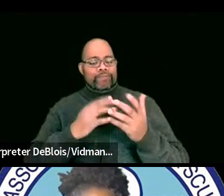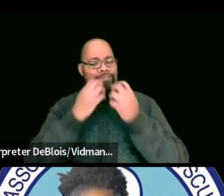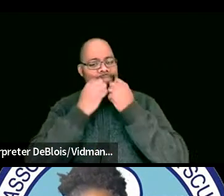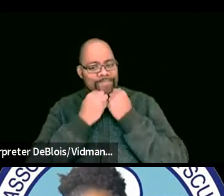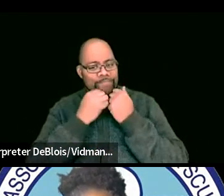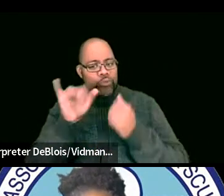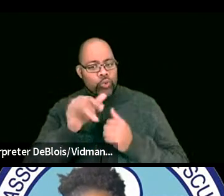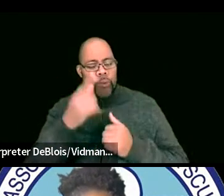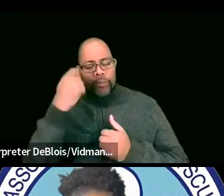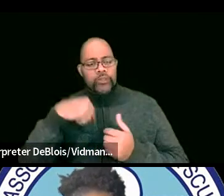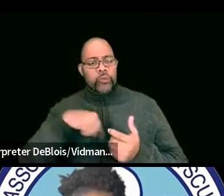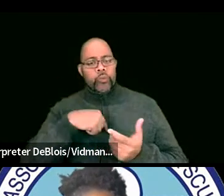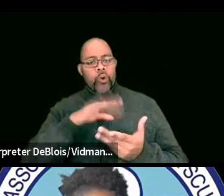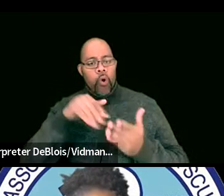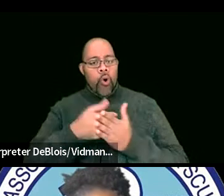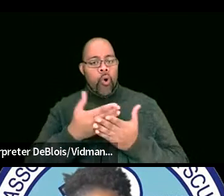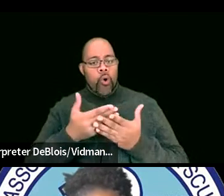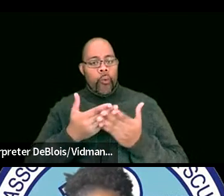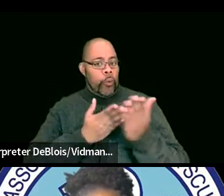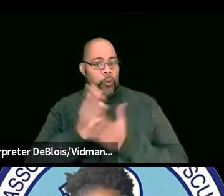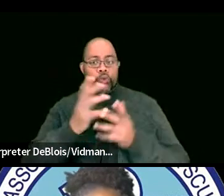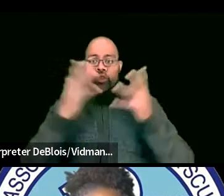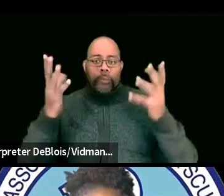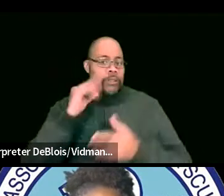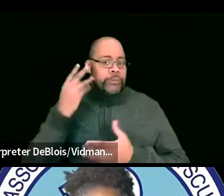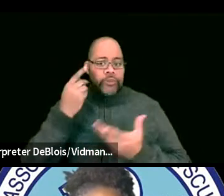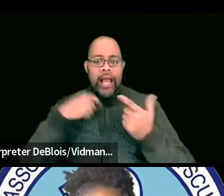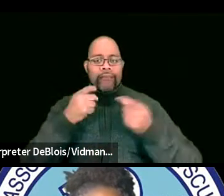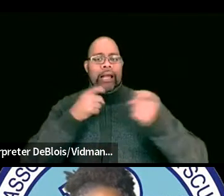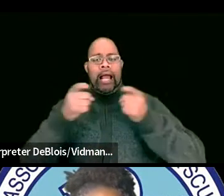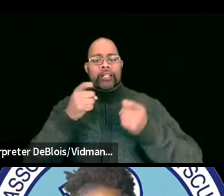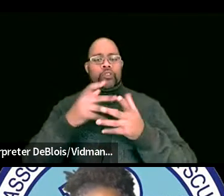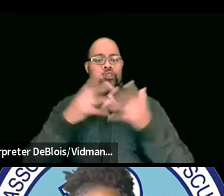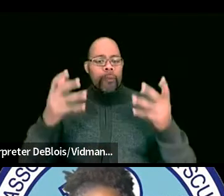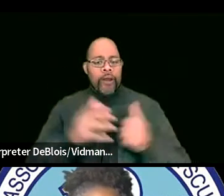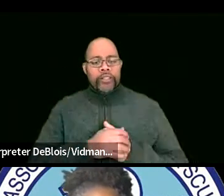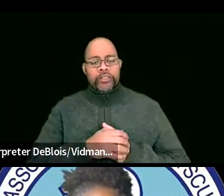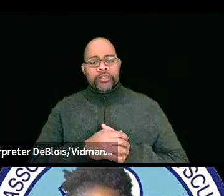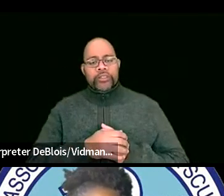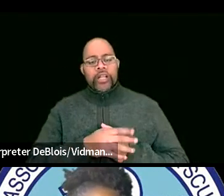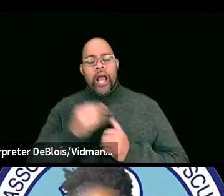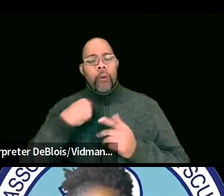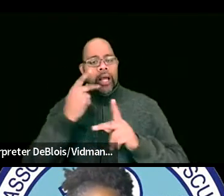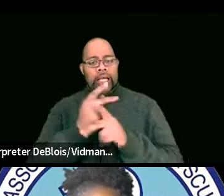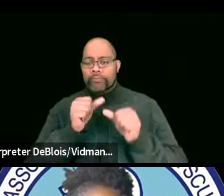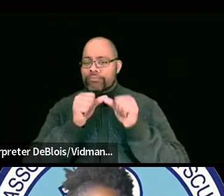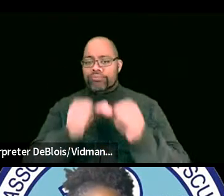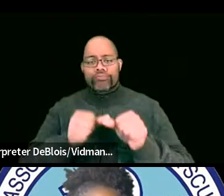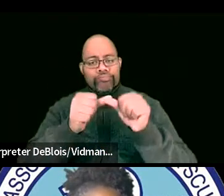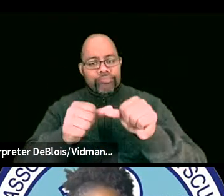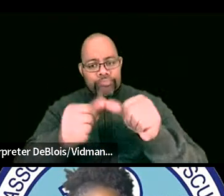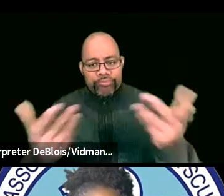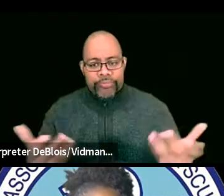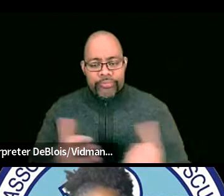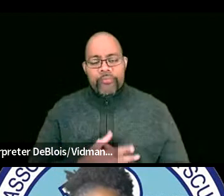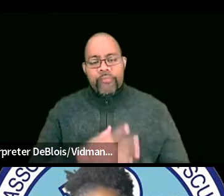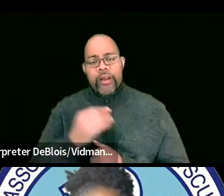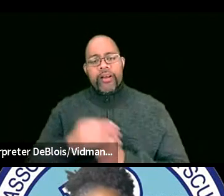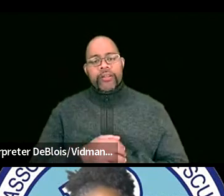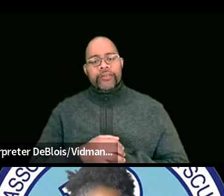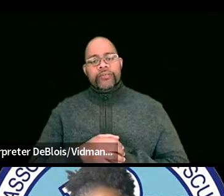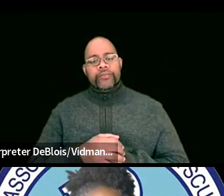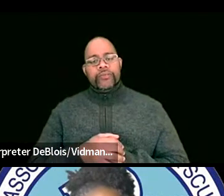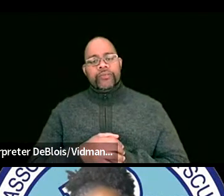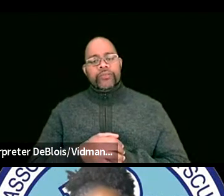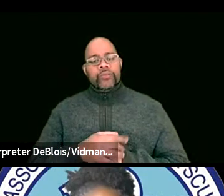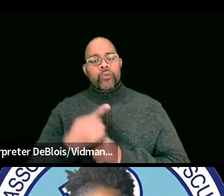because we've all been through so much, we all have to handle so much, and we keep trucking along, and we're